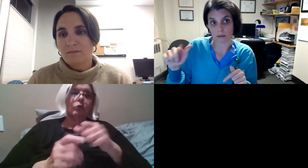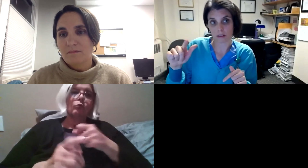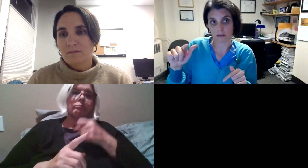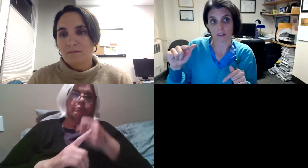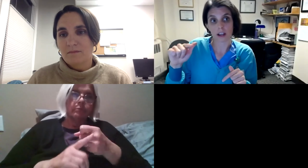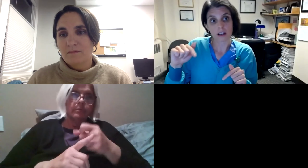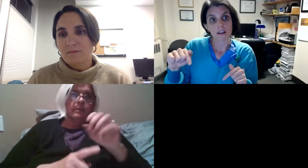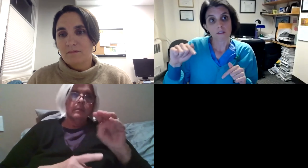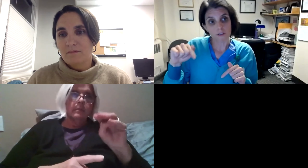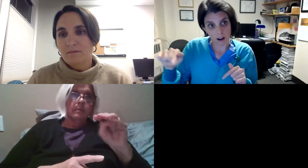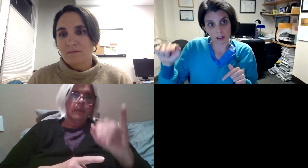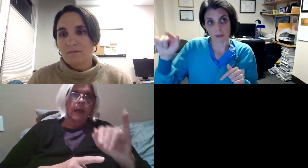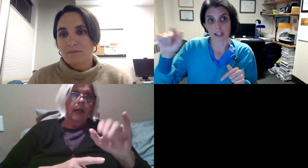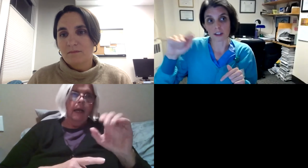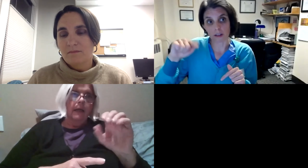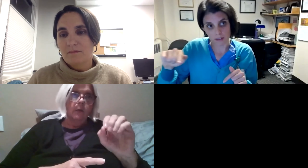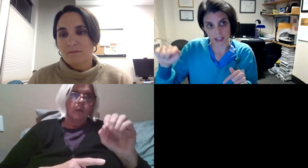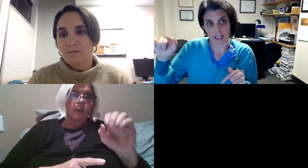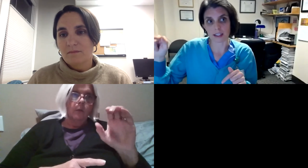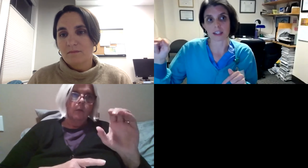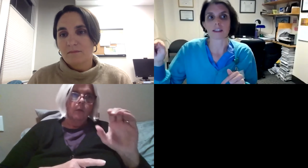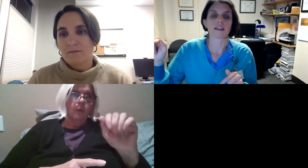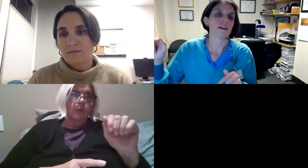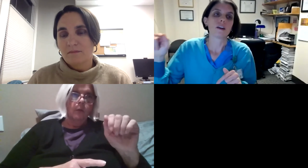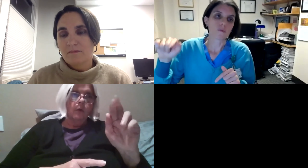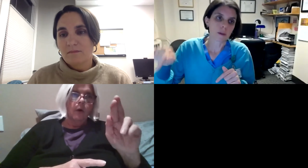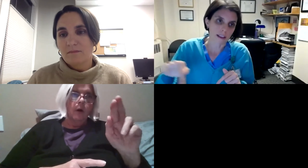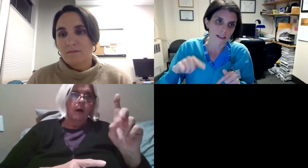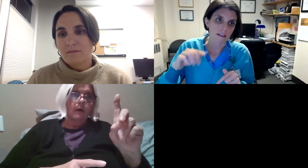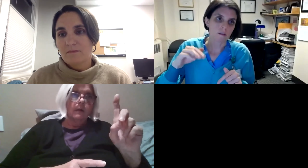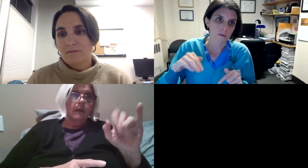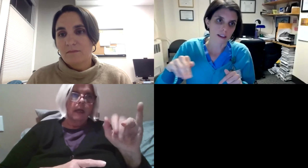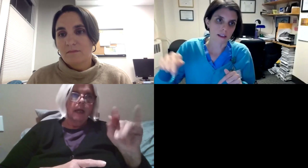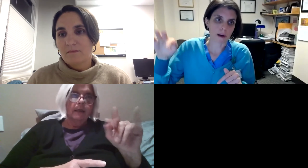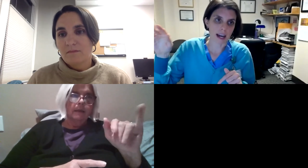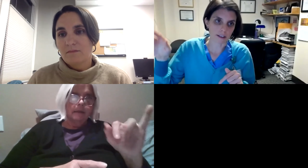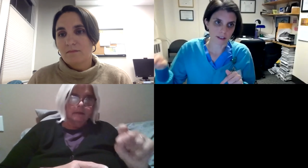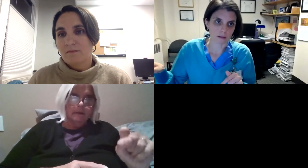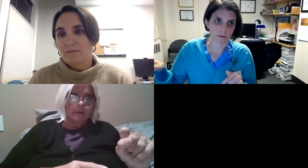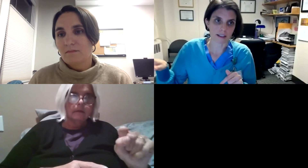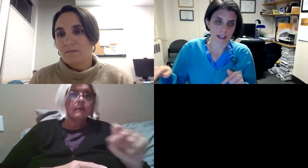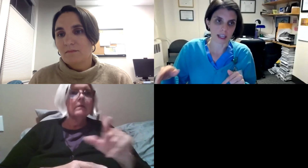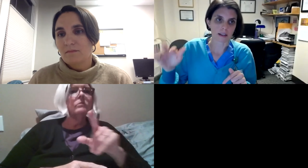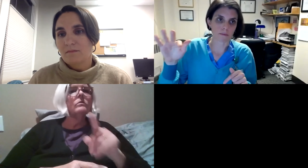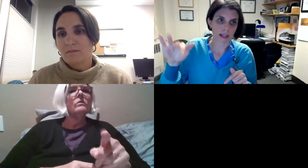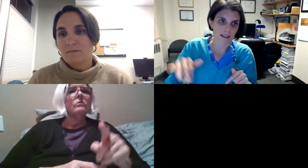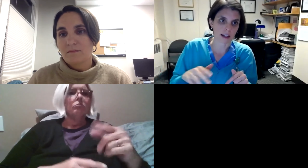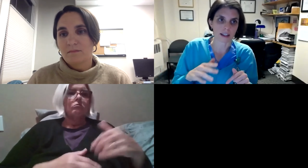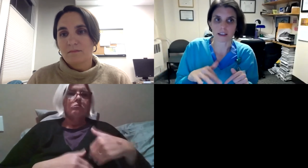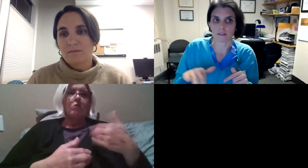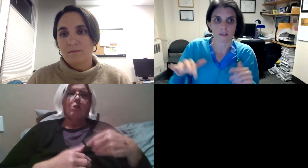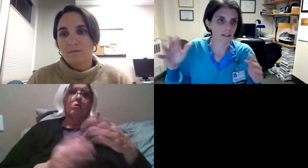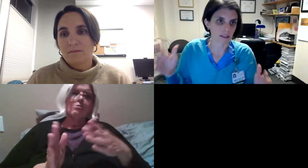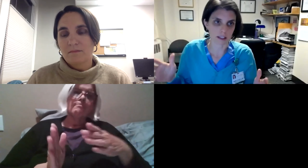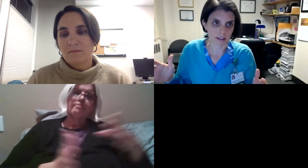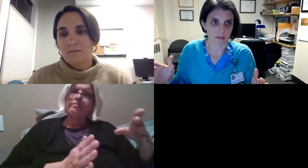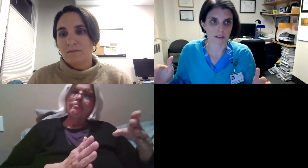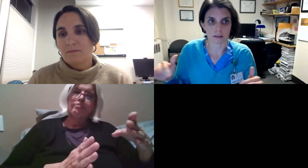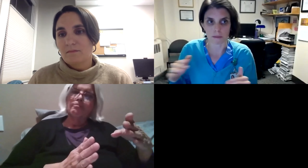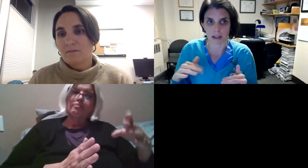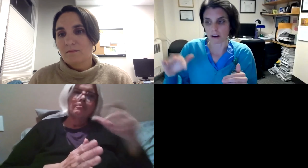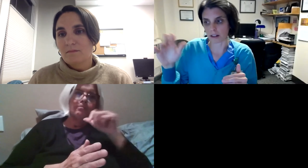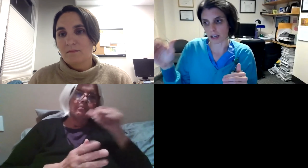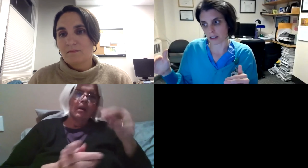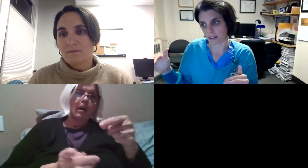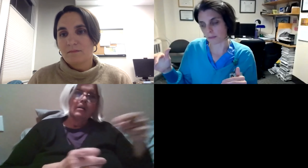myocarditis is sort of following in terms of its incidence with the patterns that we see in baseline, say,